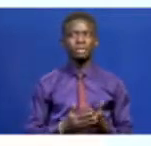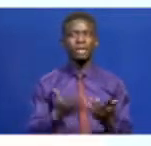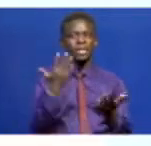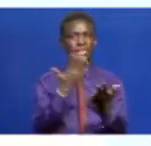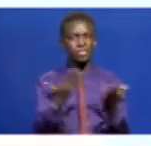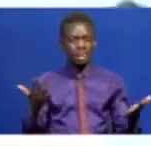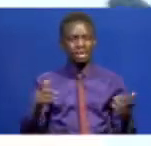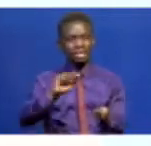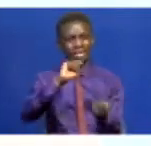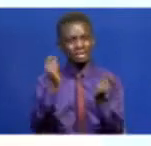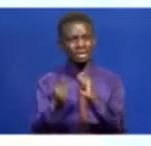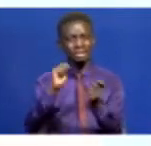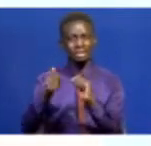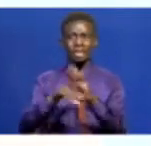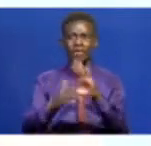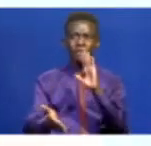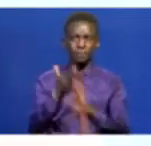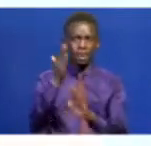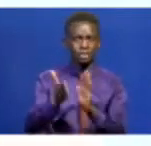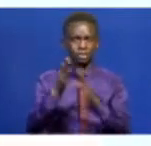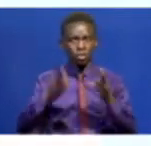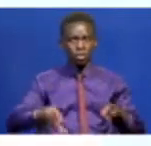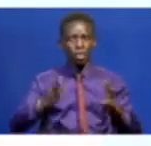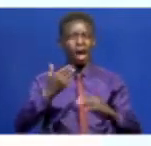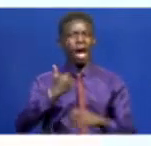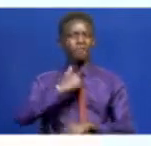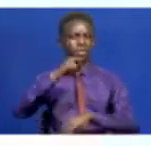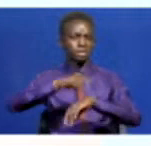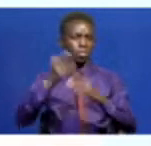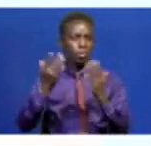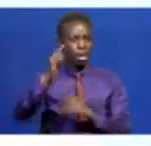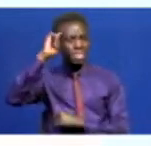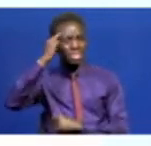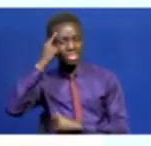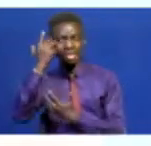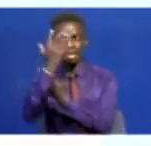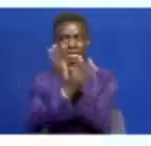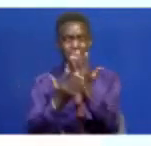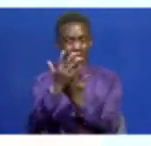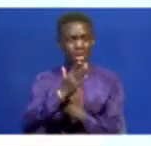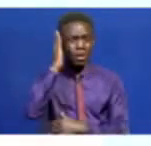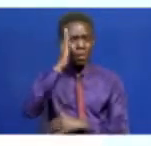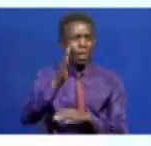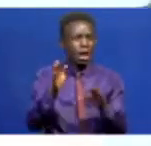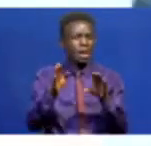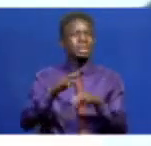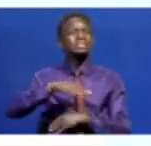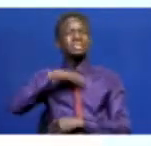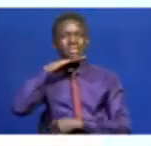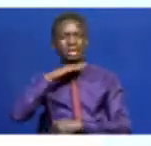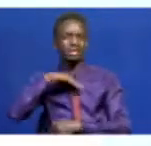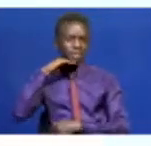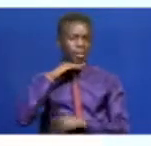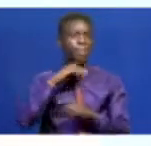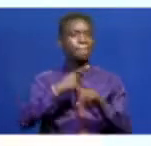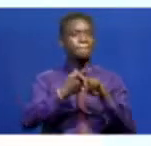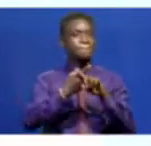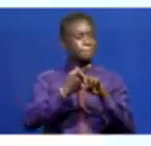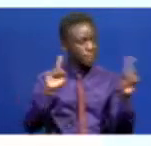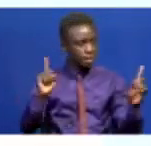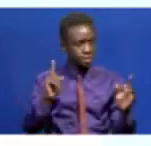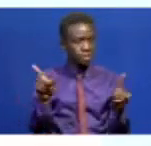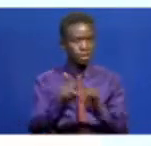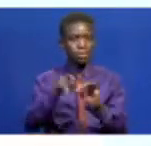a faster rate. Yes, there was a time we thought the cyber cafes are going to die and all and whatnot. But as